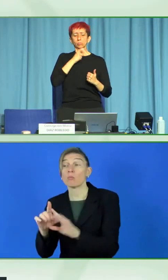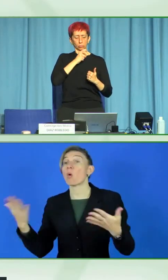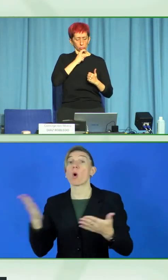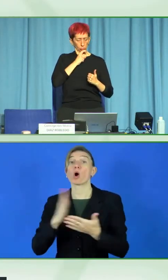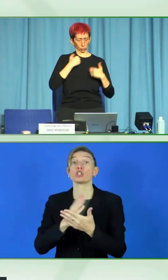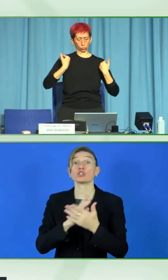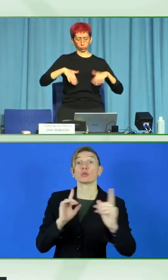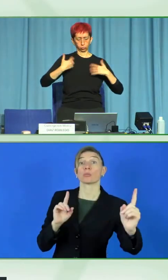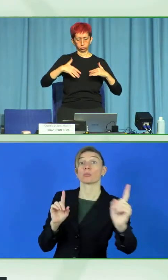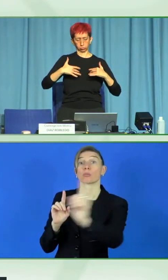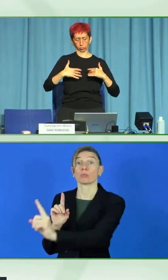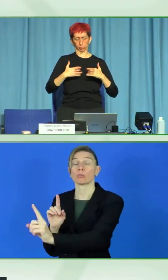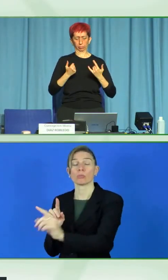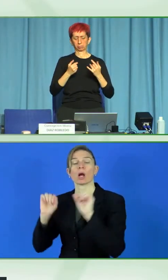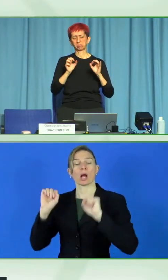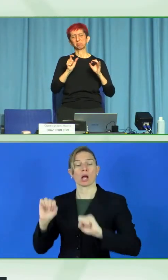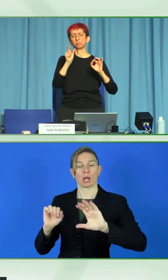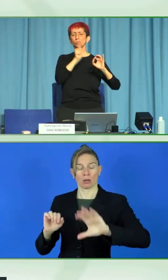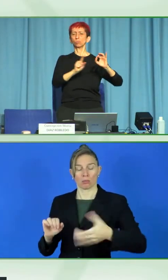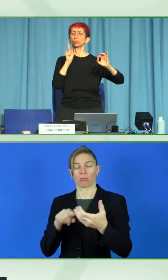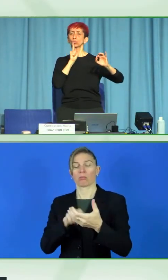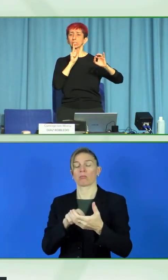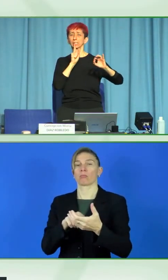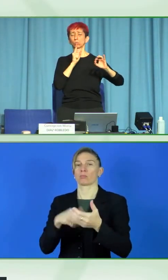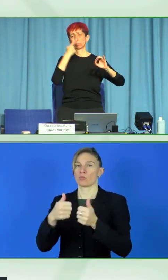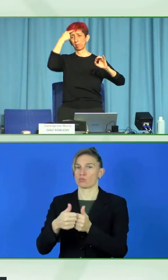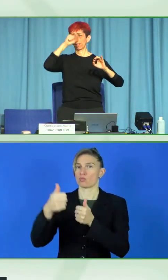have a remote interpreter.